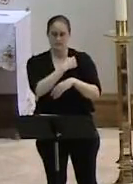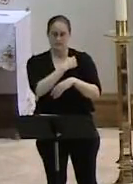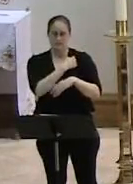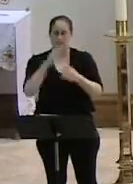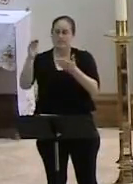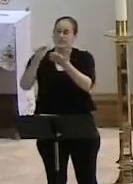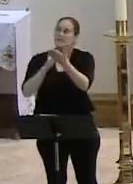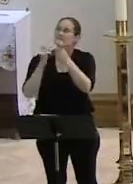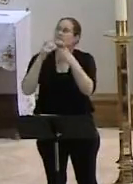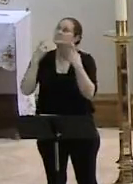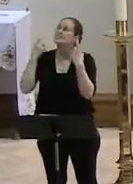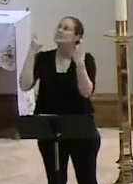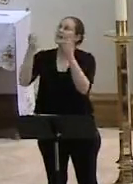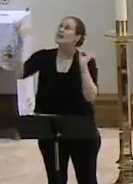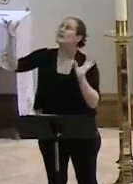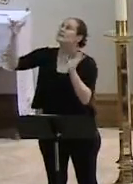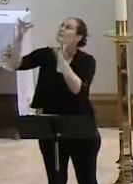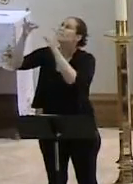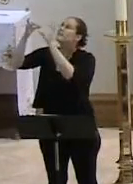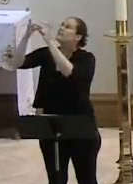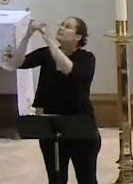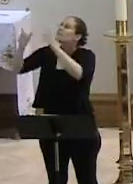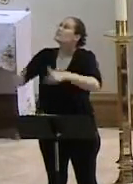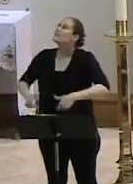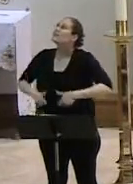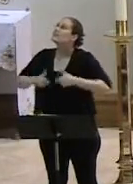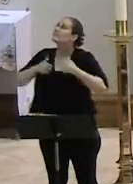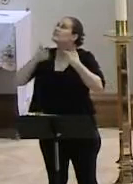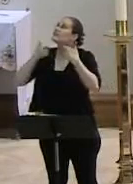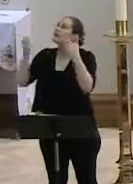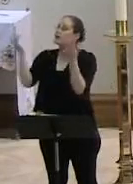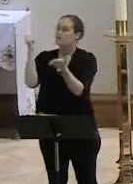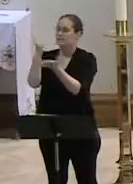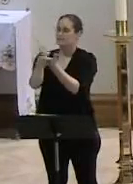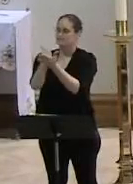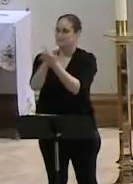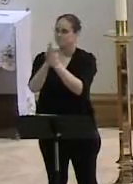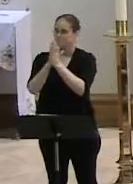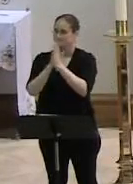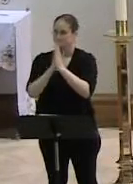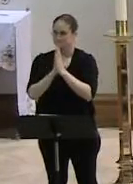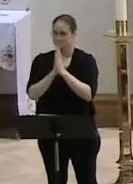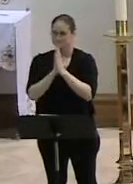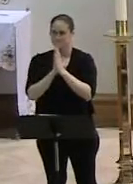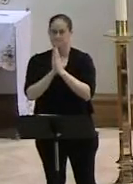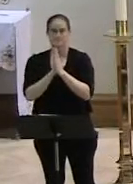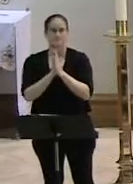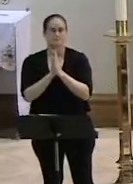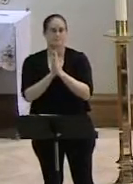us our sins, and bring us to everlasting life. Amen.